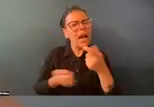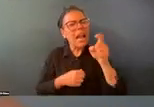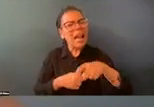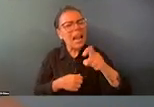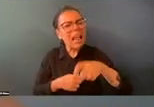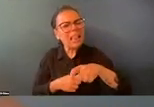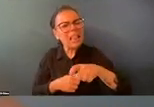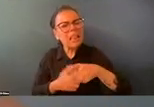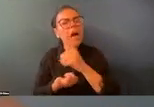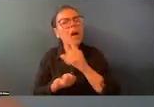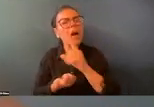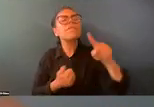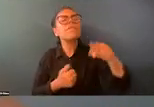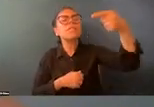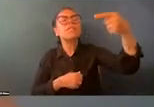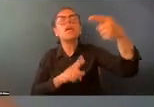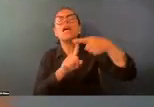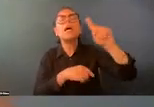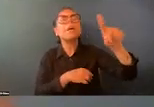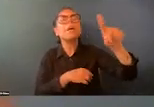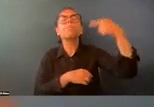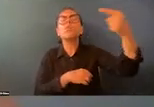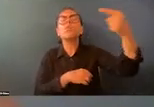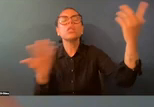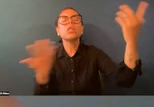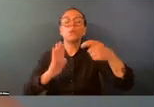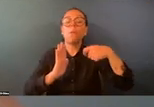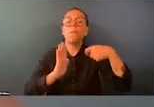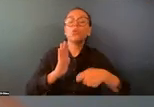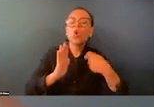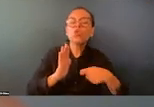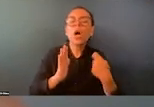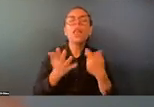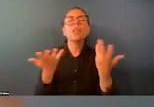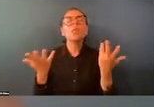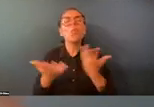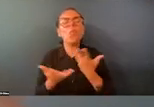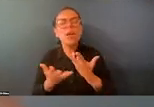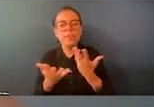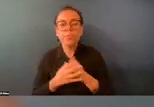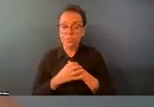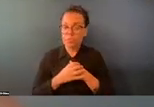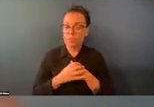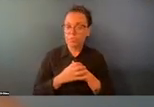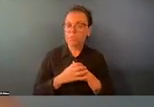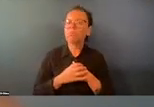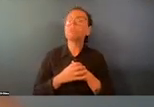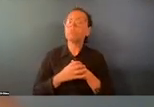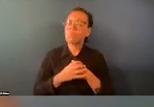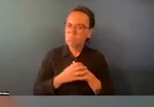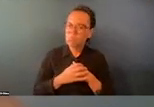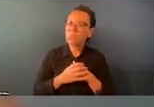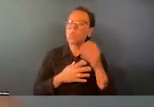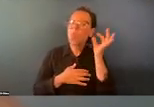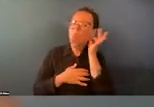priorities and needs to be reflected in the development planning and funding. The parties of the UNFCCC have recognized the importance of involving